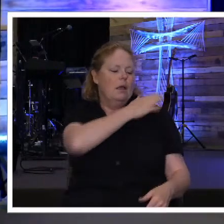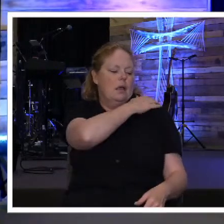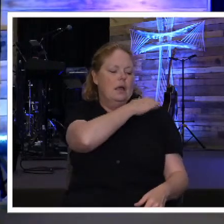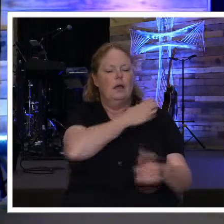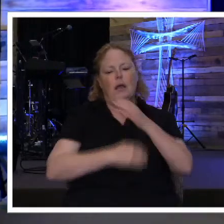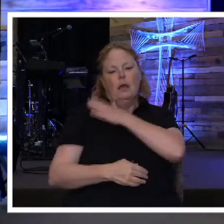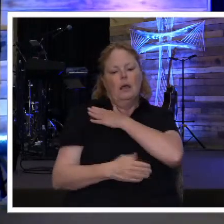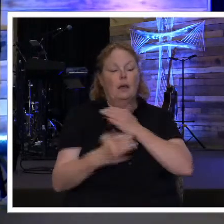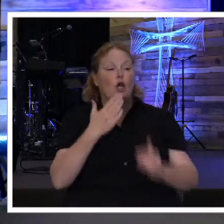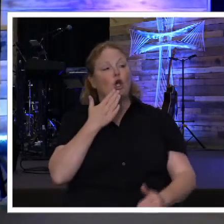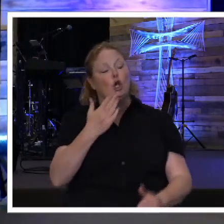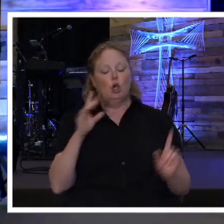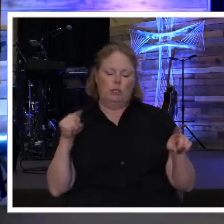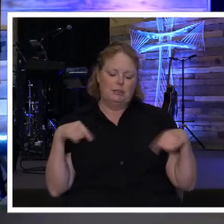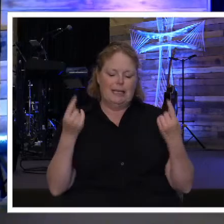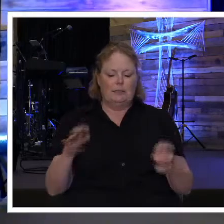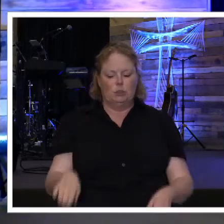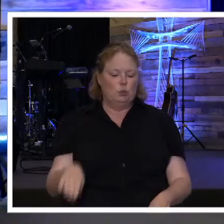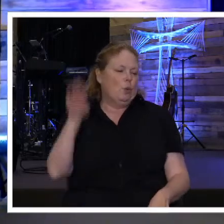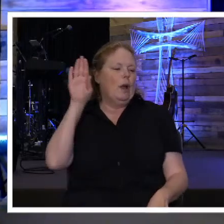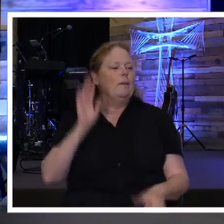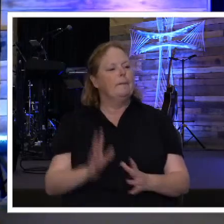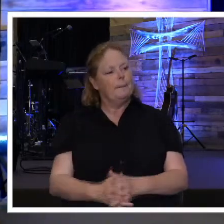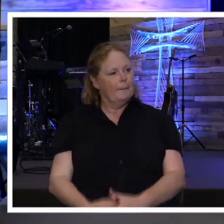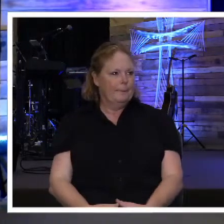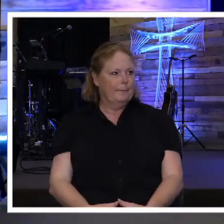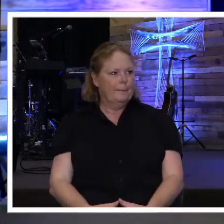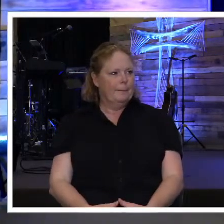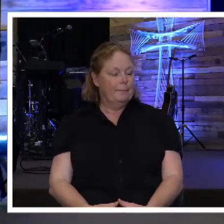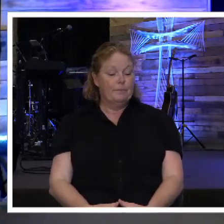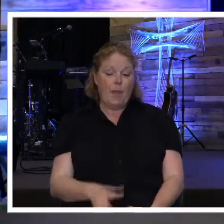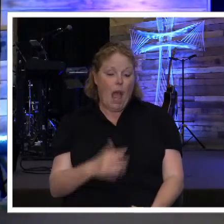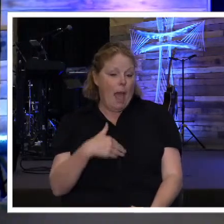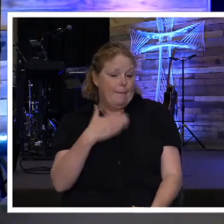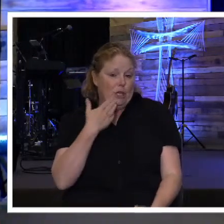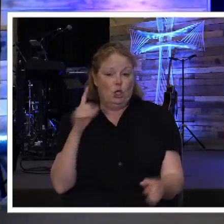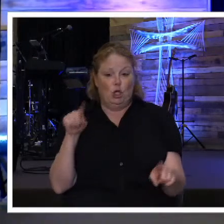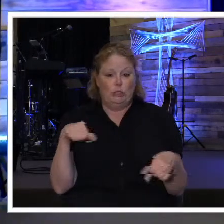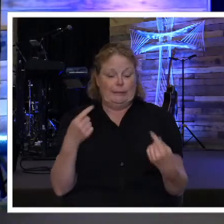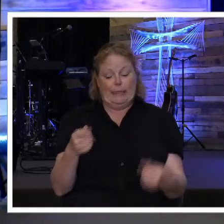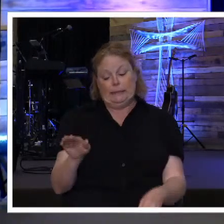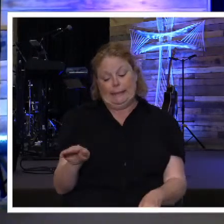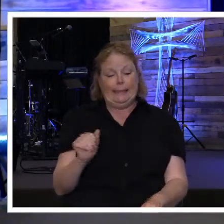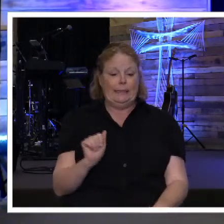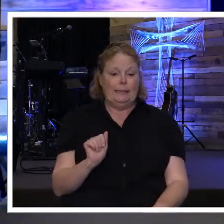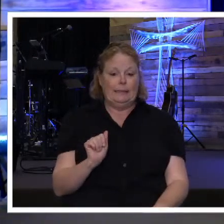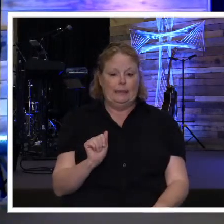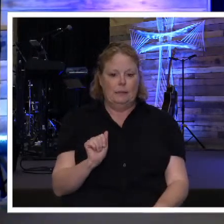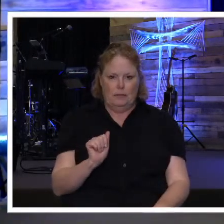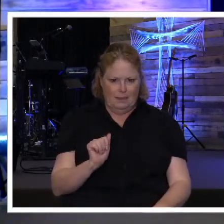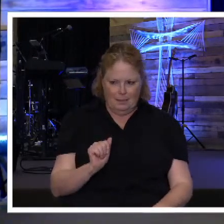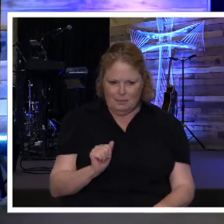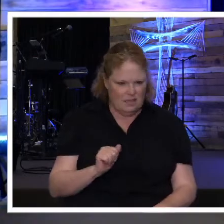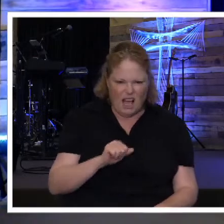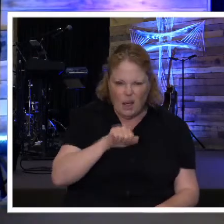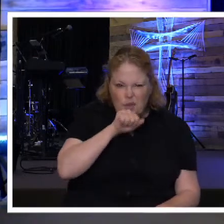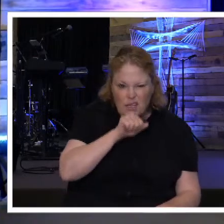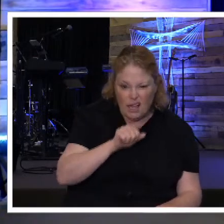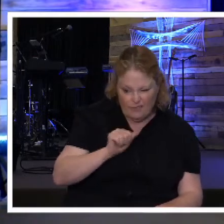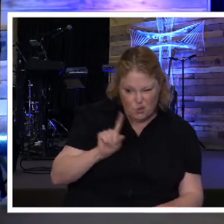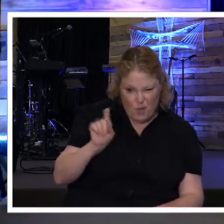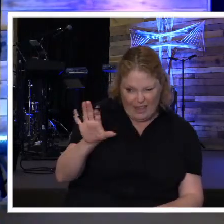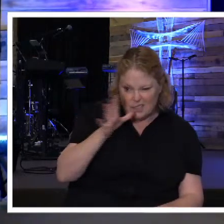am good. I've been good for a long time. I've been good since I was a little boy. I'd love to talk to his mother.